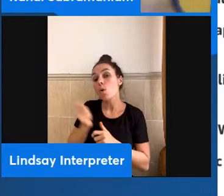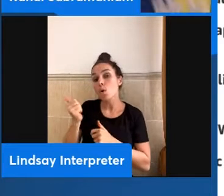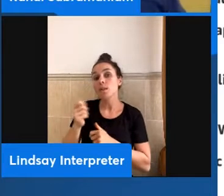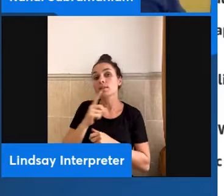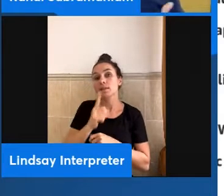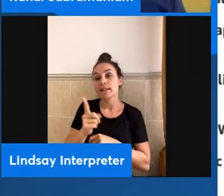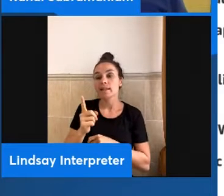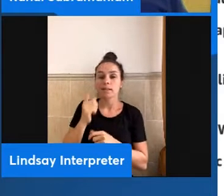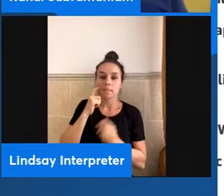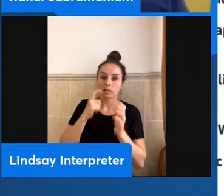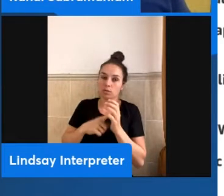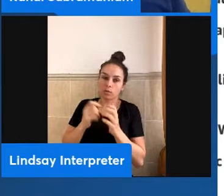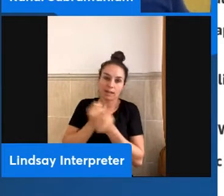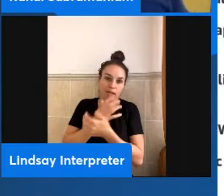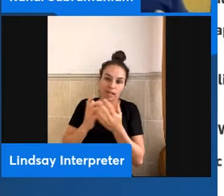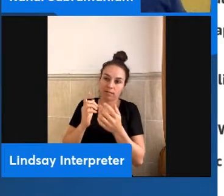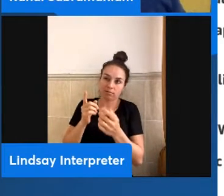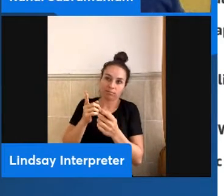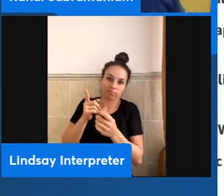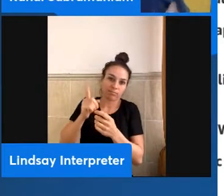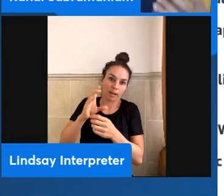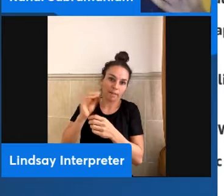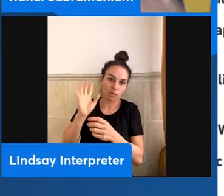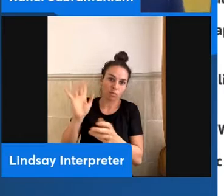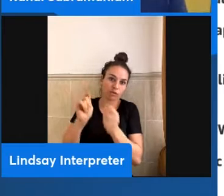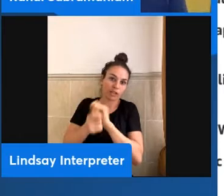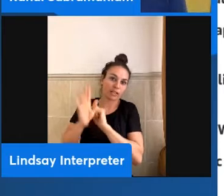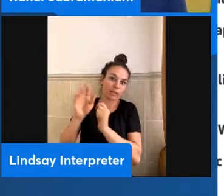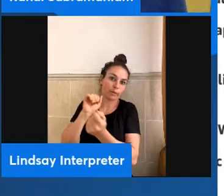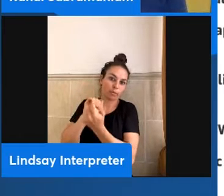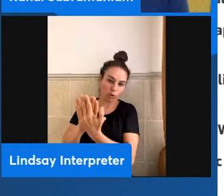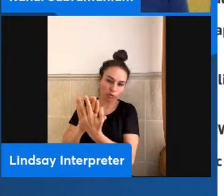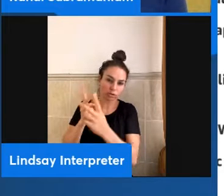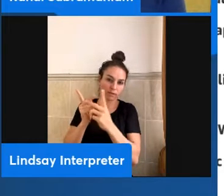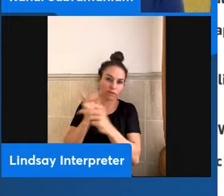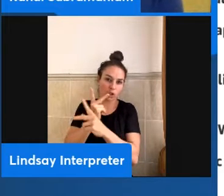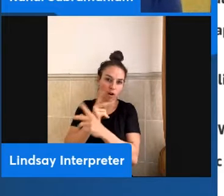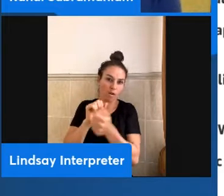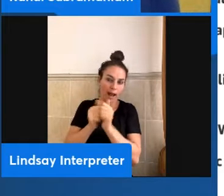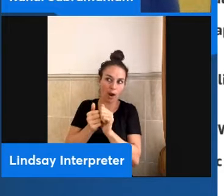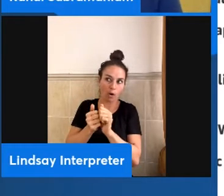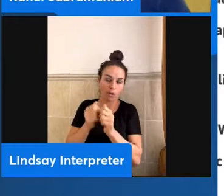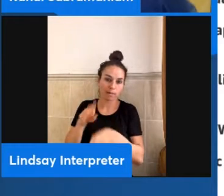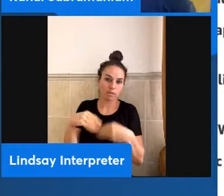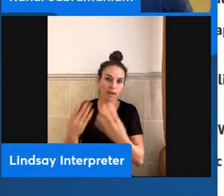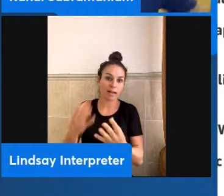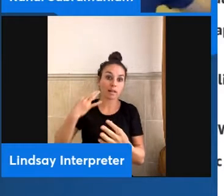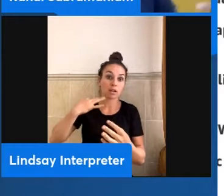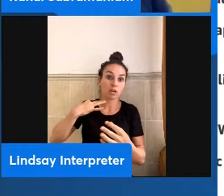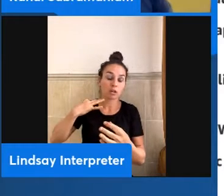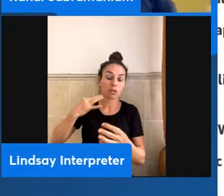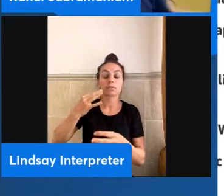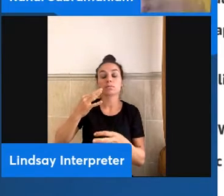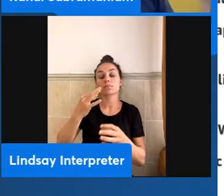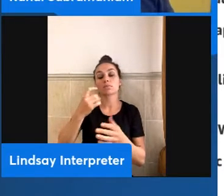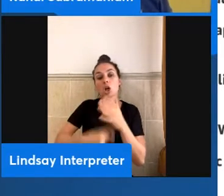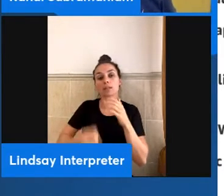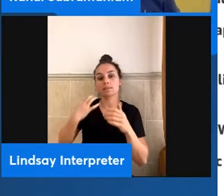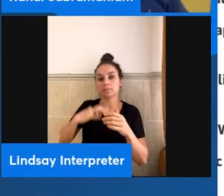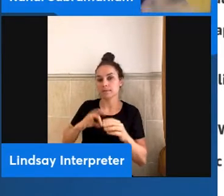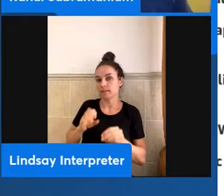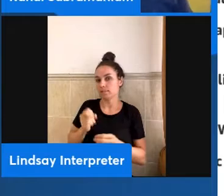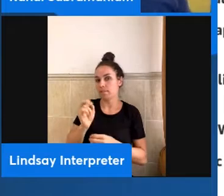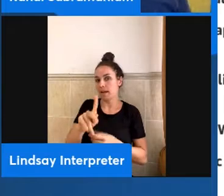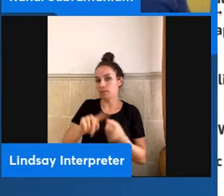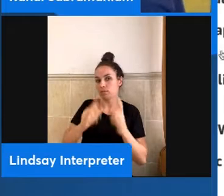AWS changed their strategy for how they provided cost benefits back to the customer. So in the early days, when we first